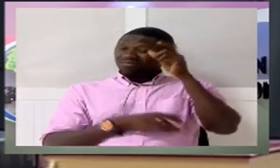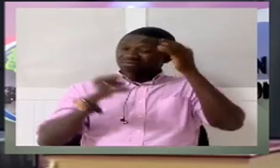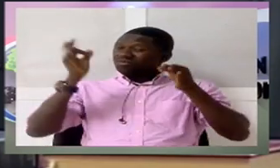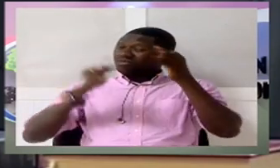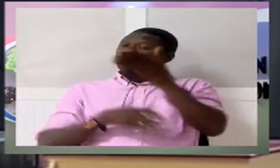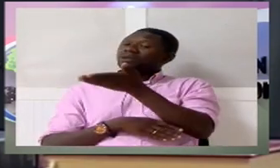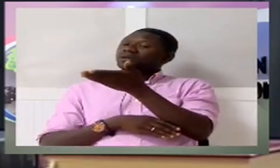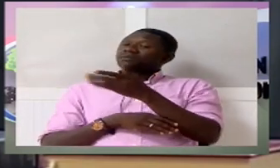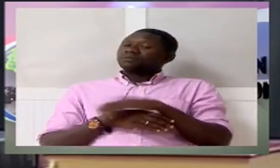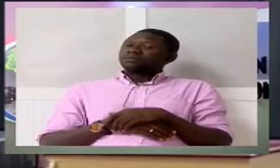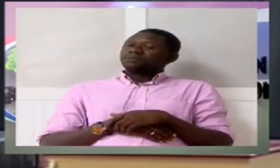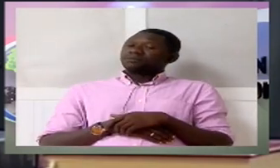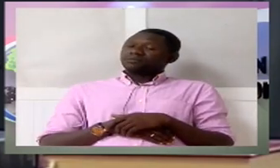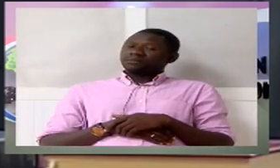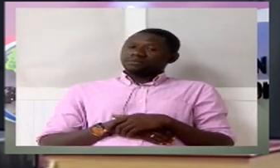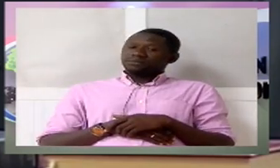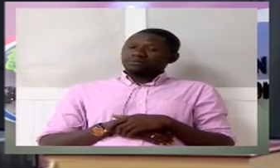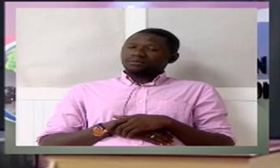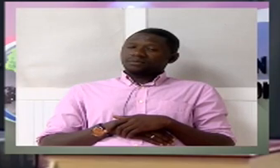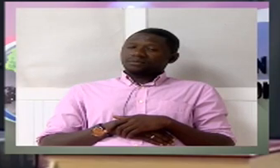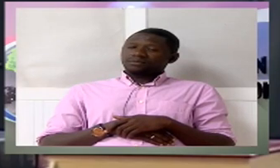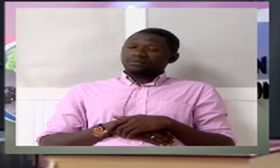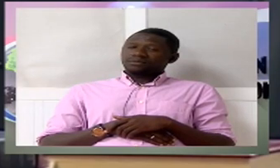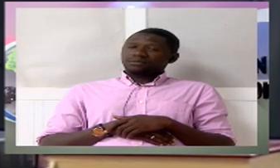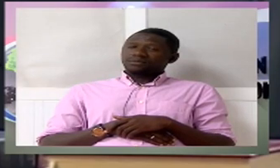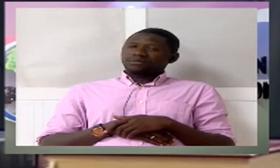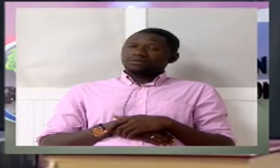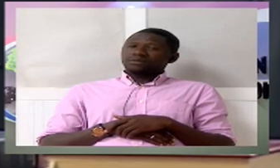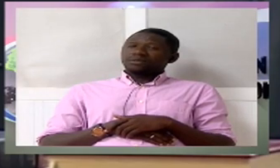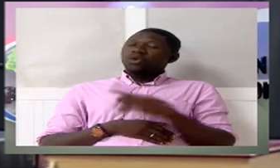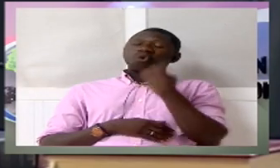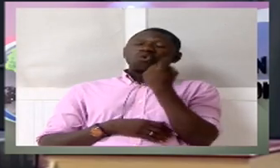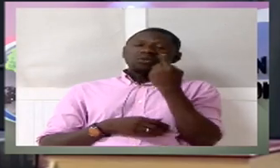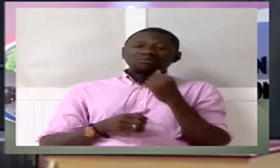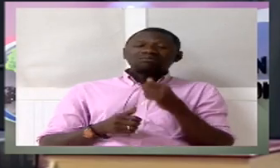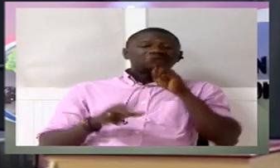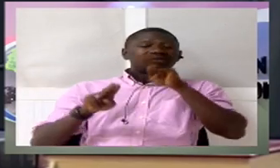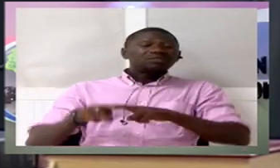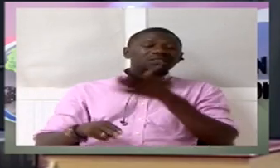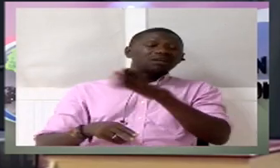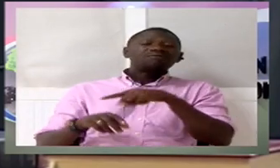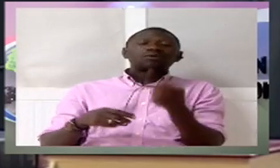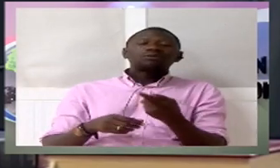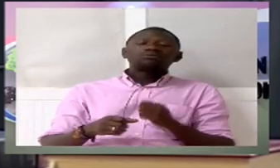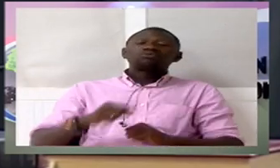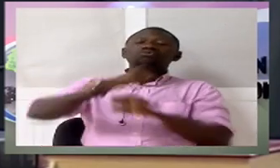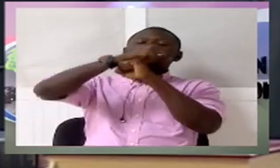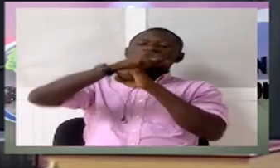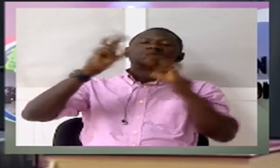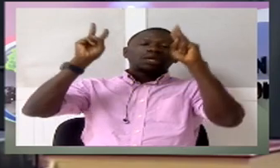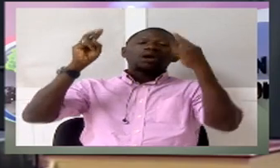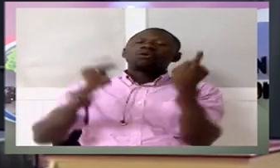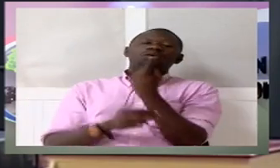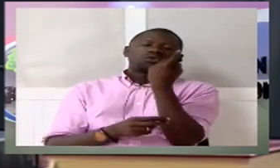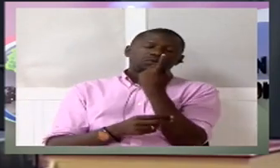abe bulola kono. Purposely assigned to rule in his favor. And we are sindi osiran kan men wala nyindi ronka kuol kuntuni me